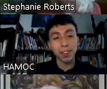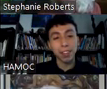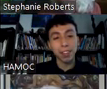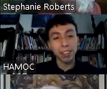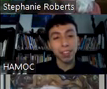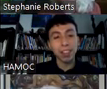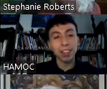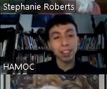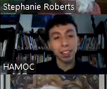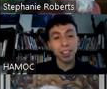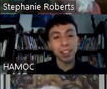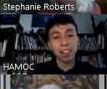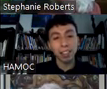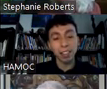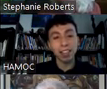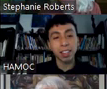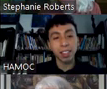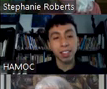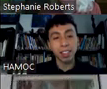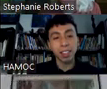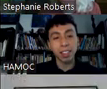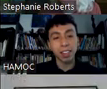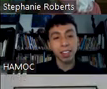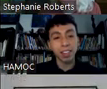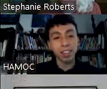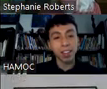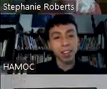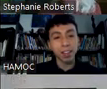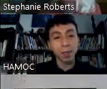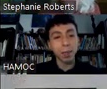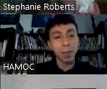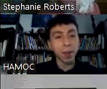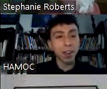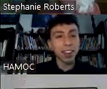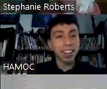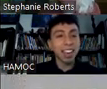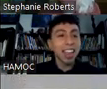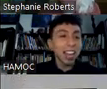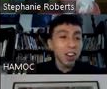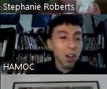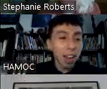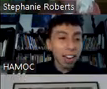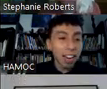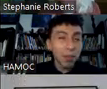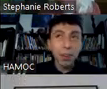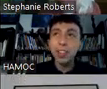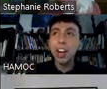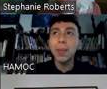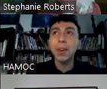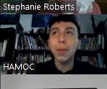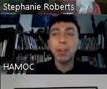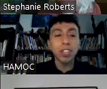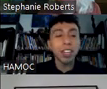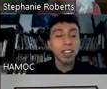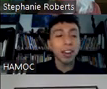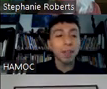I've taken some like photographs for her, but yeah, never a painting. So it was exciting. Wow. And you know, I we were